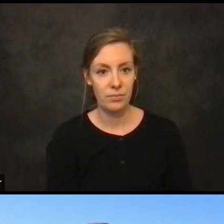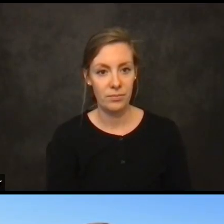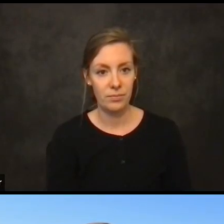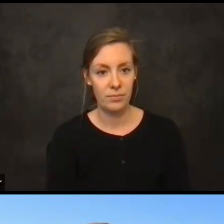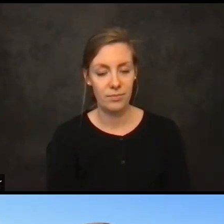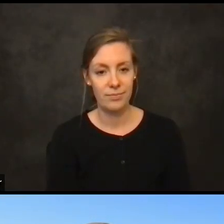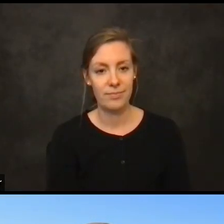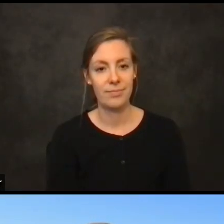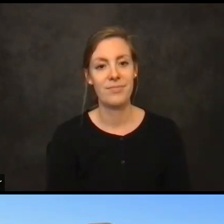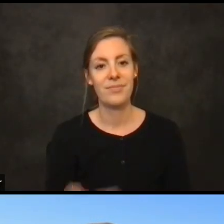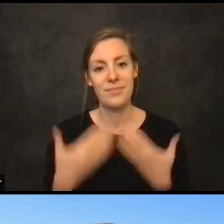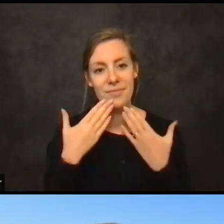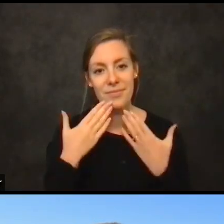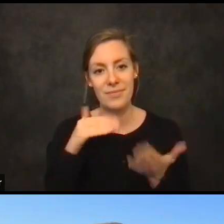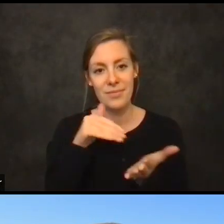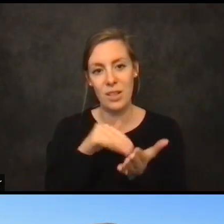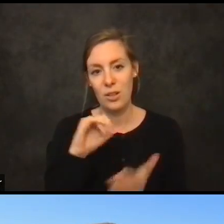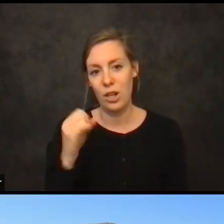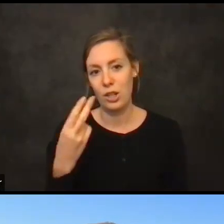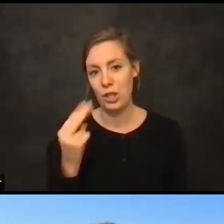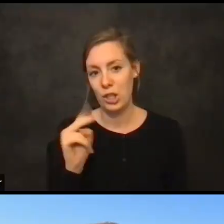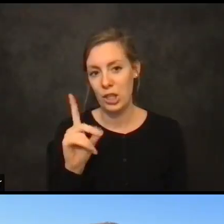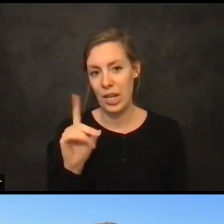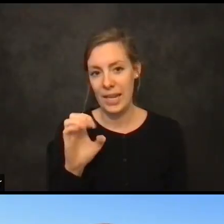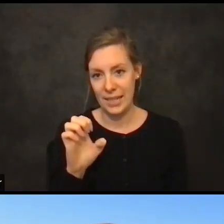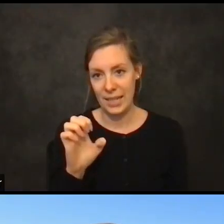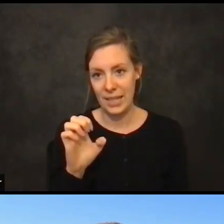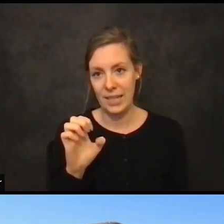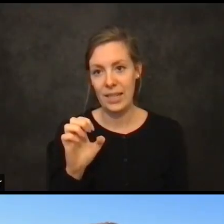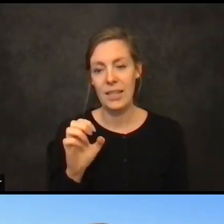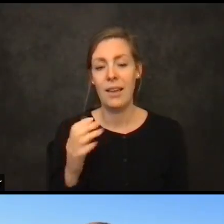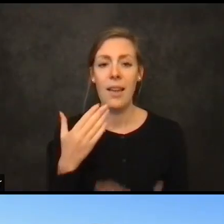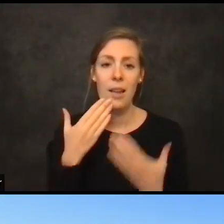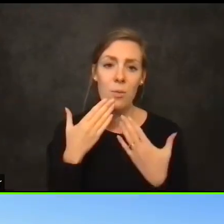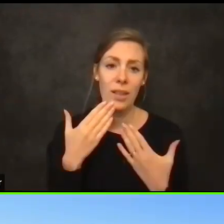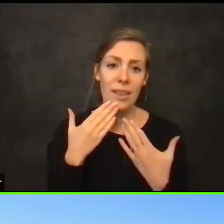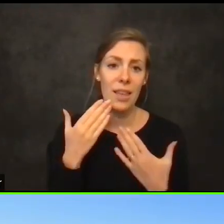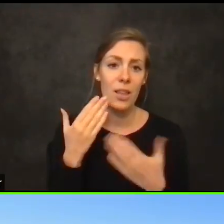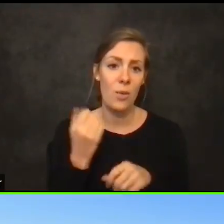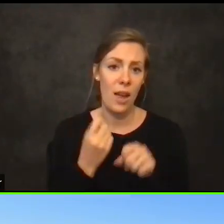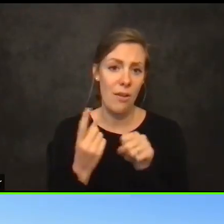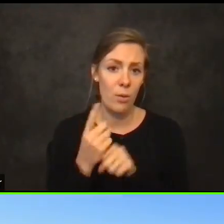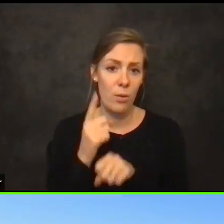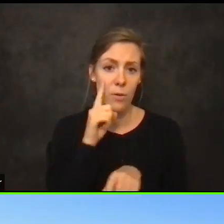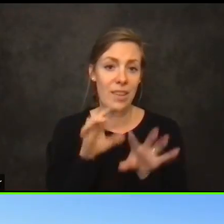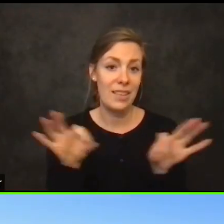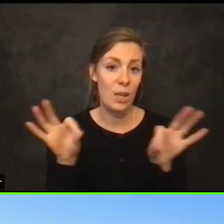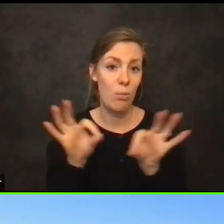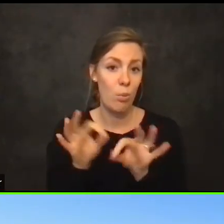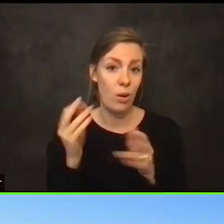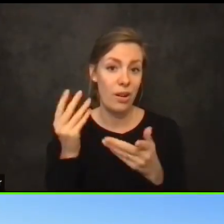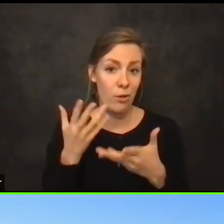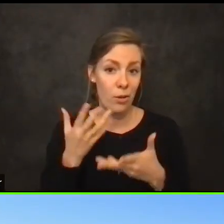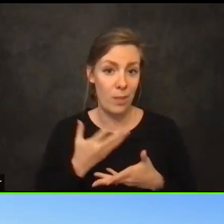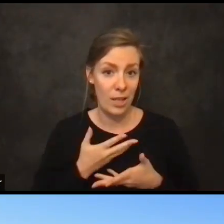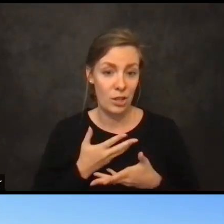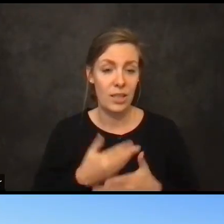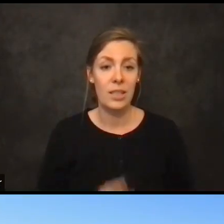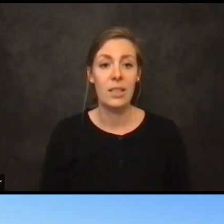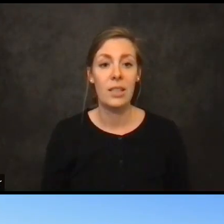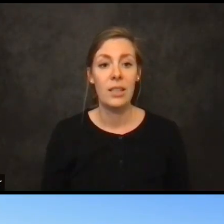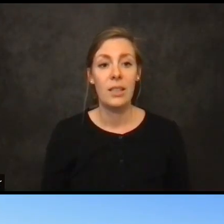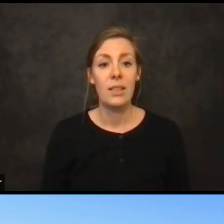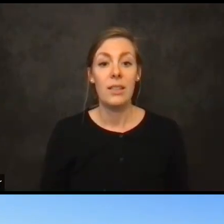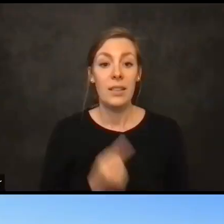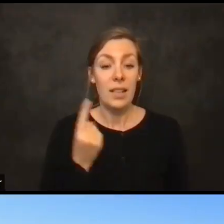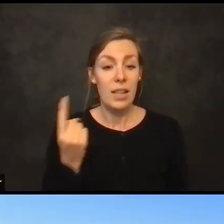Thank you, Dr. Shindy. As always, and thank you all for this important information. As always,